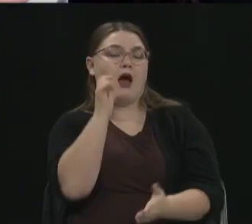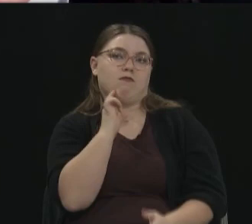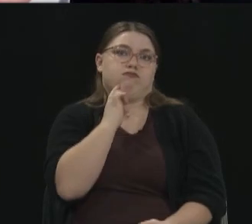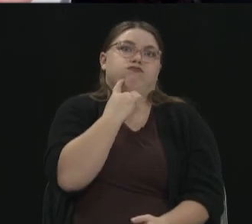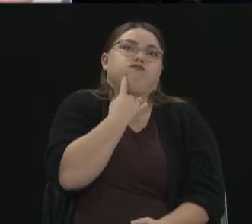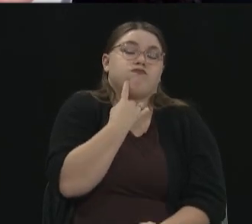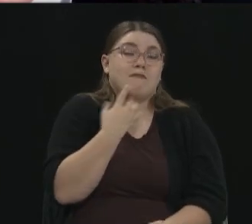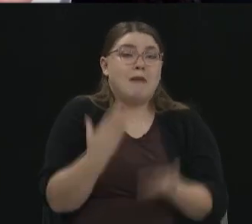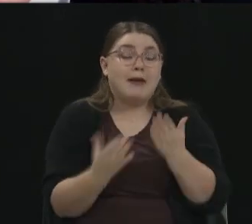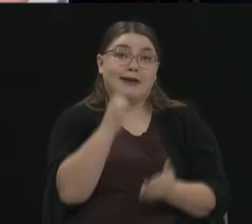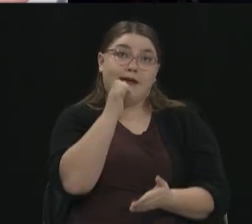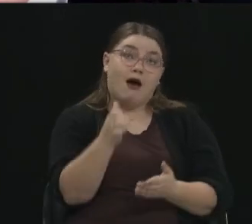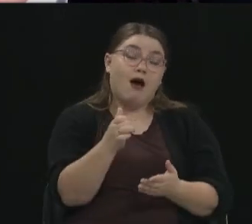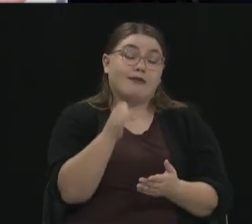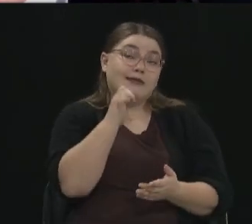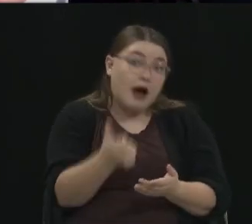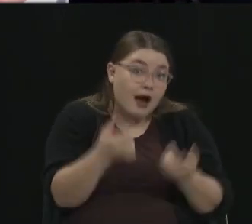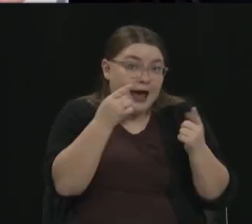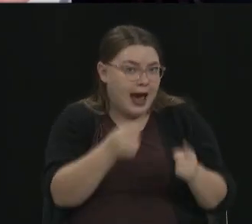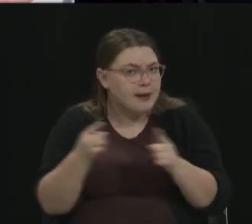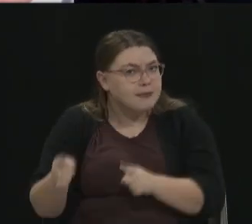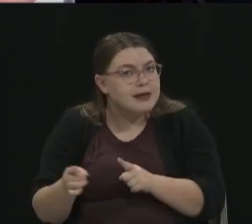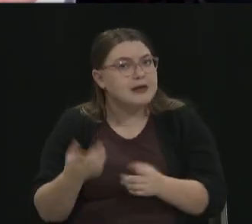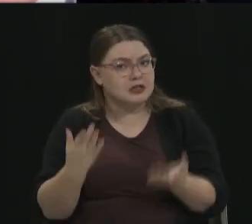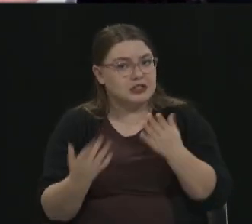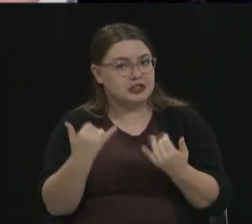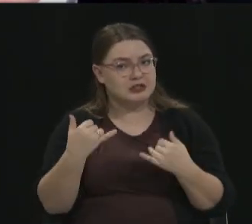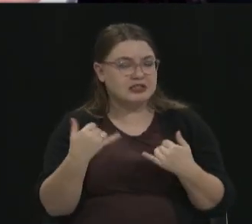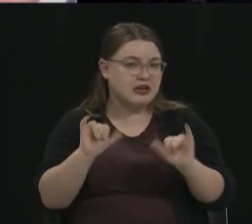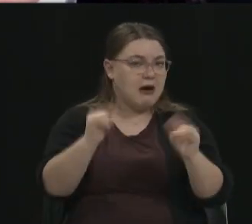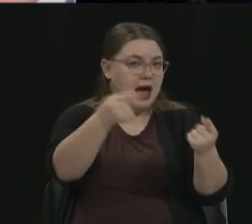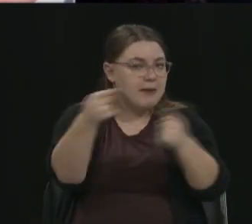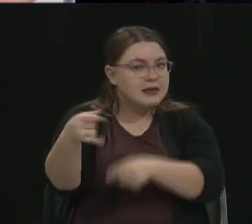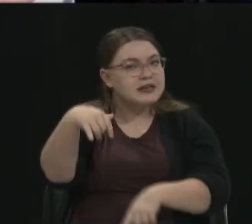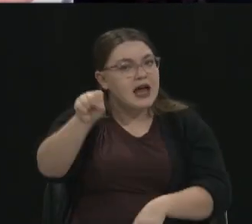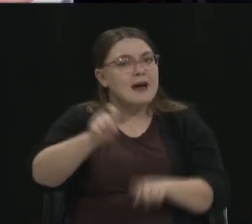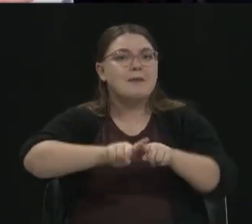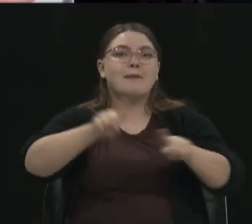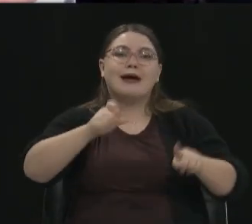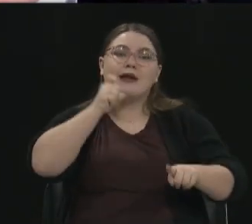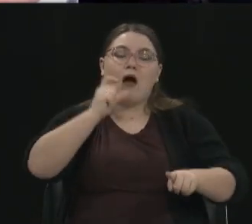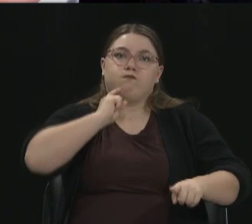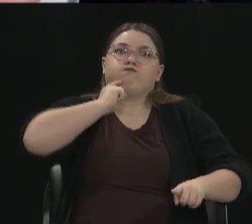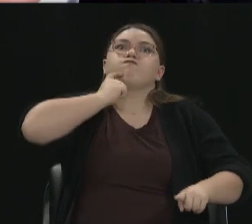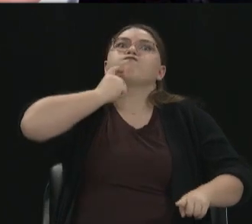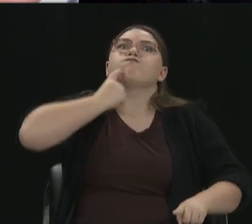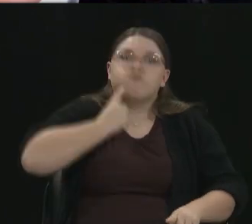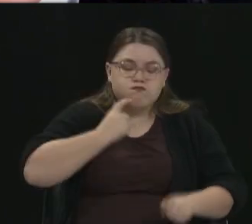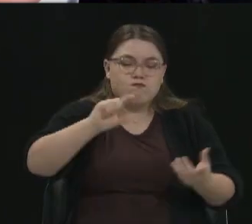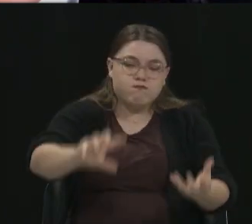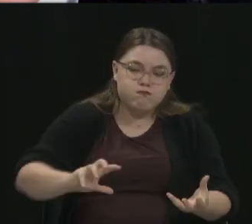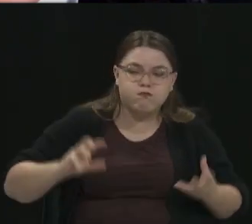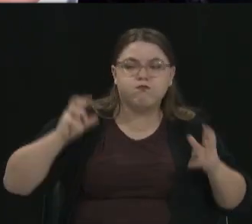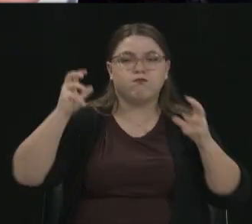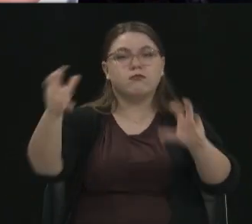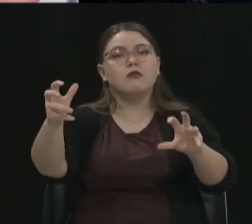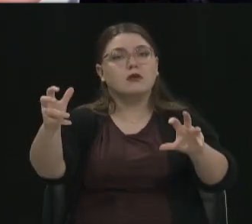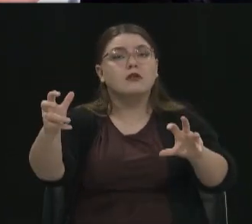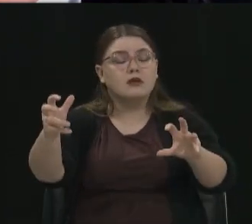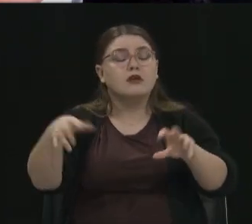less severe. So these are challenges, and I guess we have to, become so much more